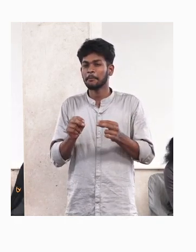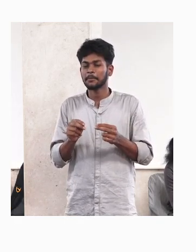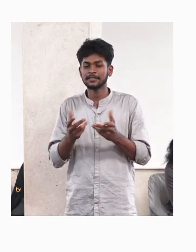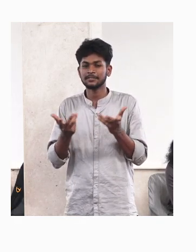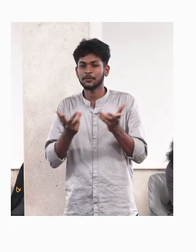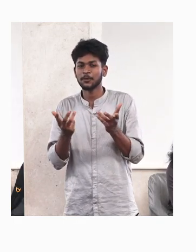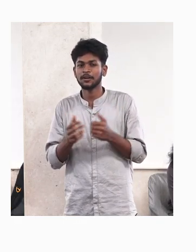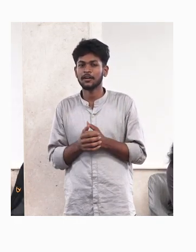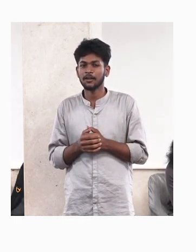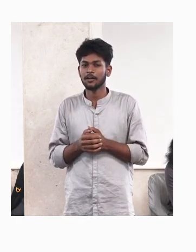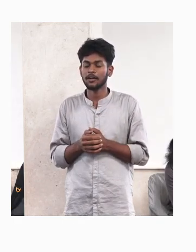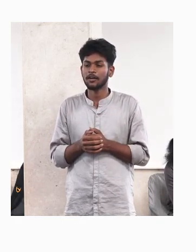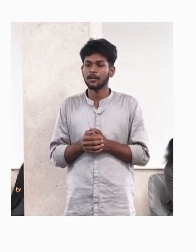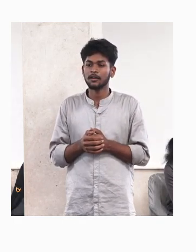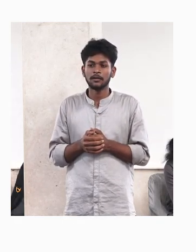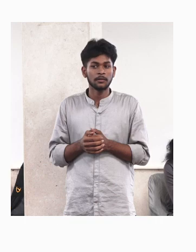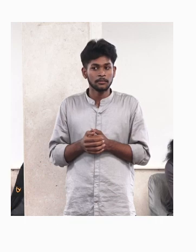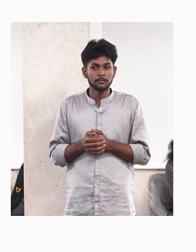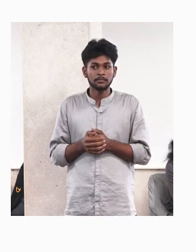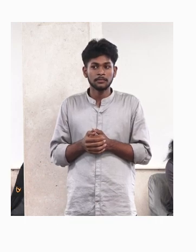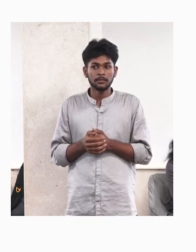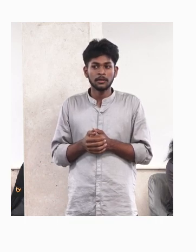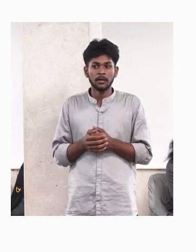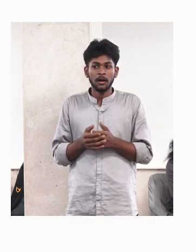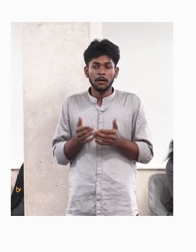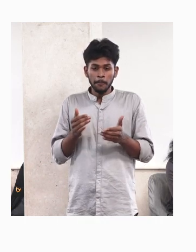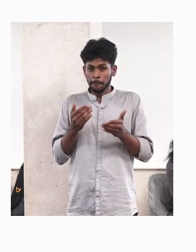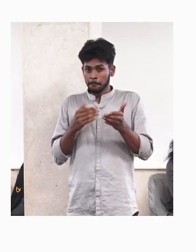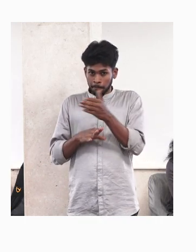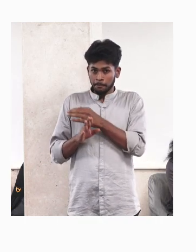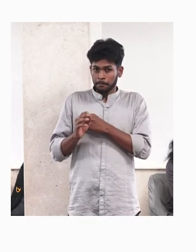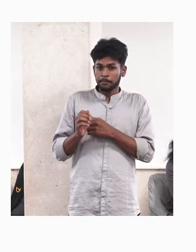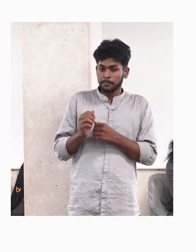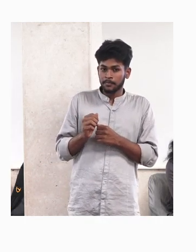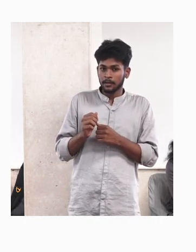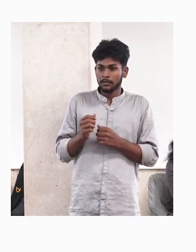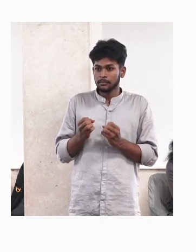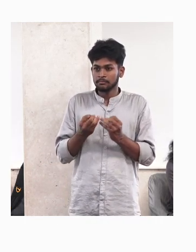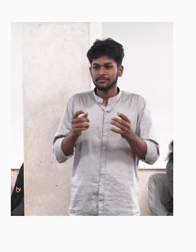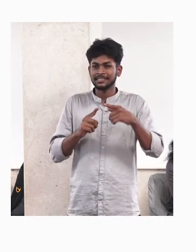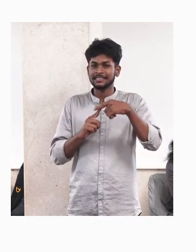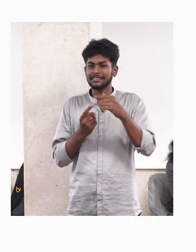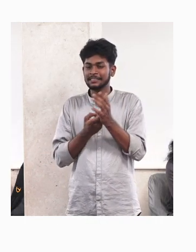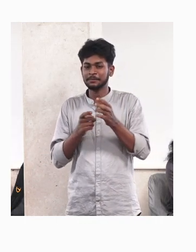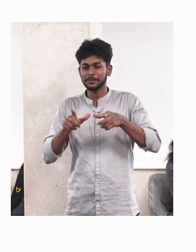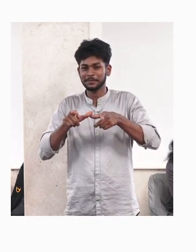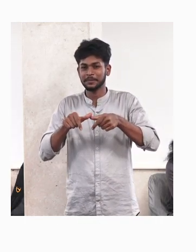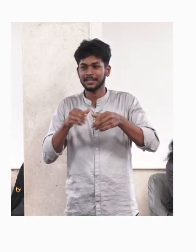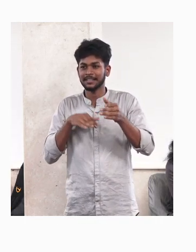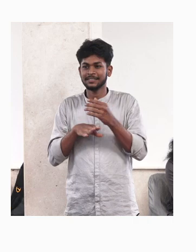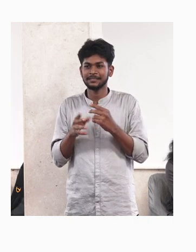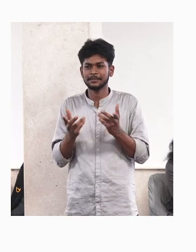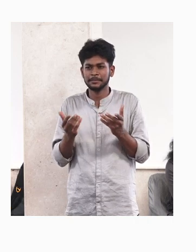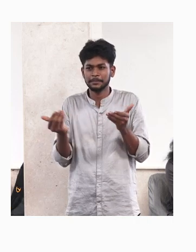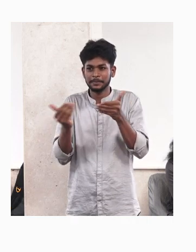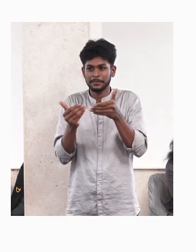interesting for me thing, innovation. All happen in the treatment meeting. Nothing else